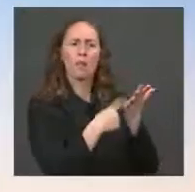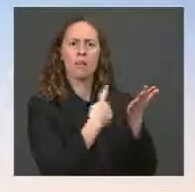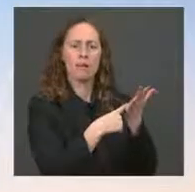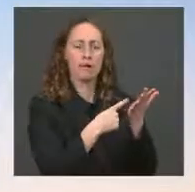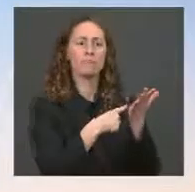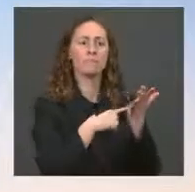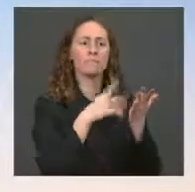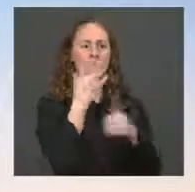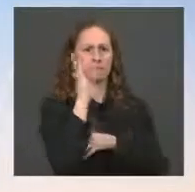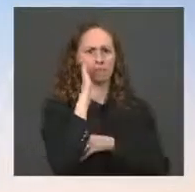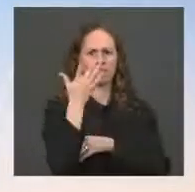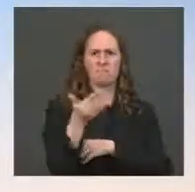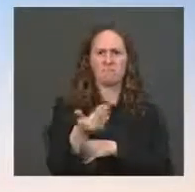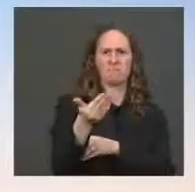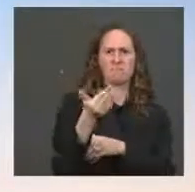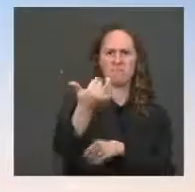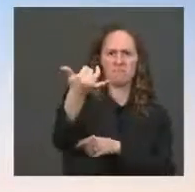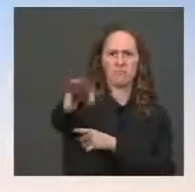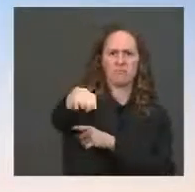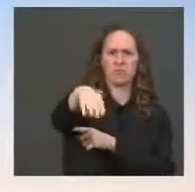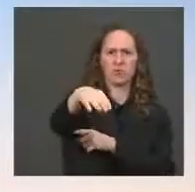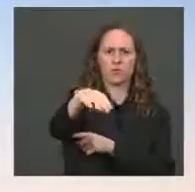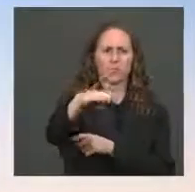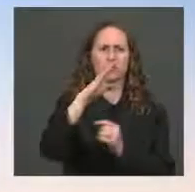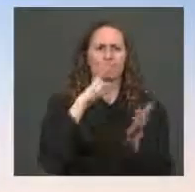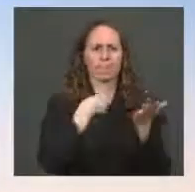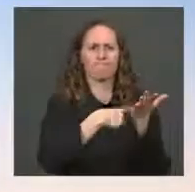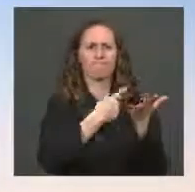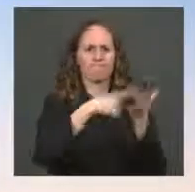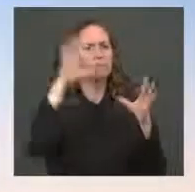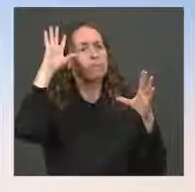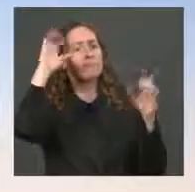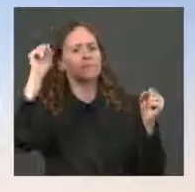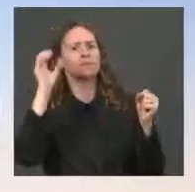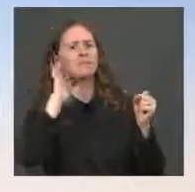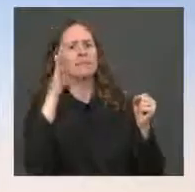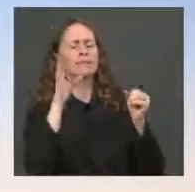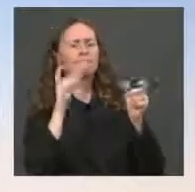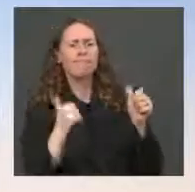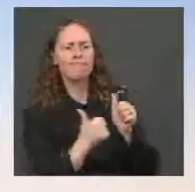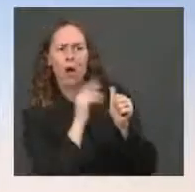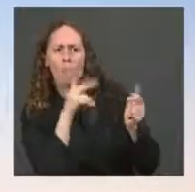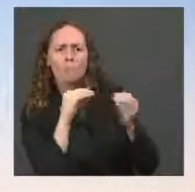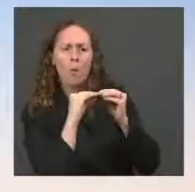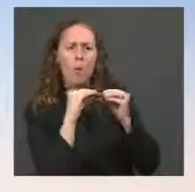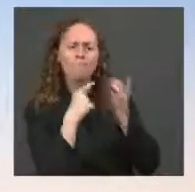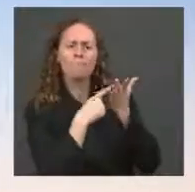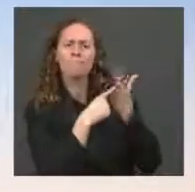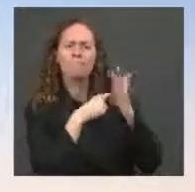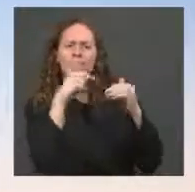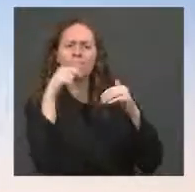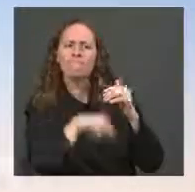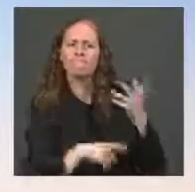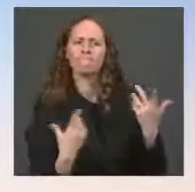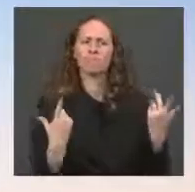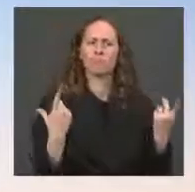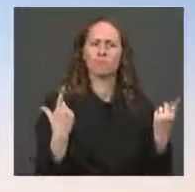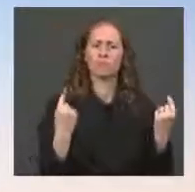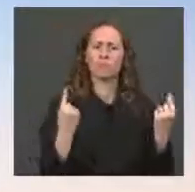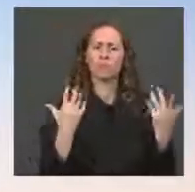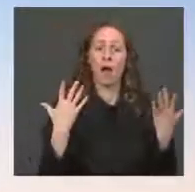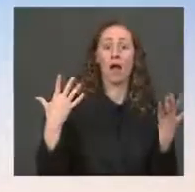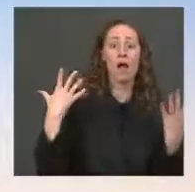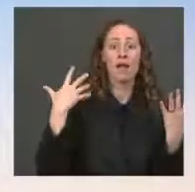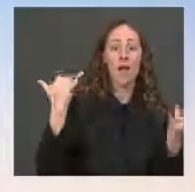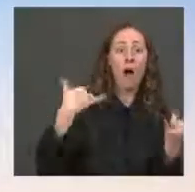this afternoon. The president certainly believes there'll be ongoing discussions, not that there's necessarily going to be a conclusion out of those today, but that was the